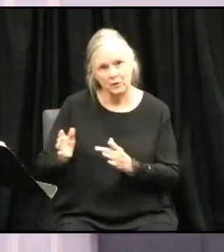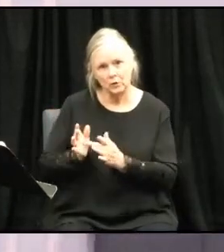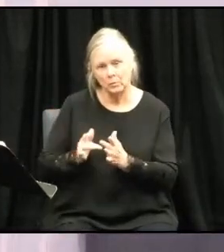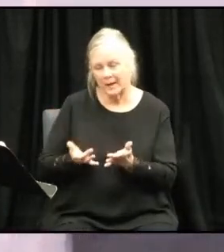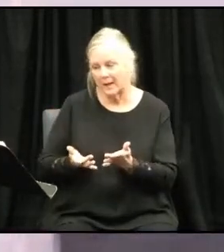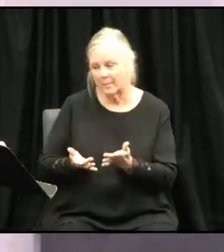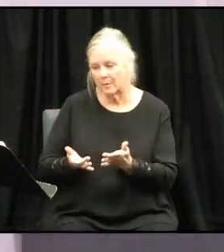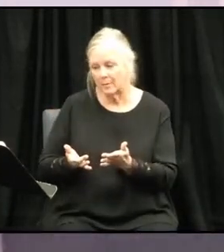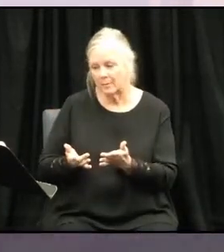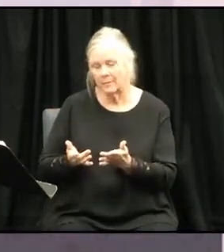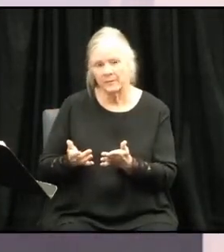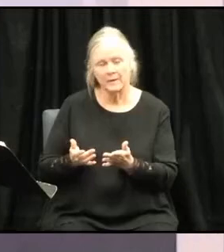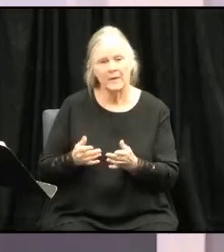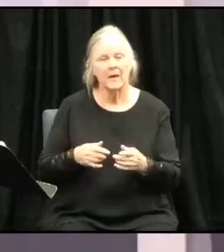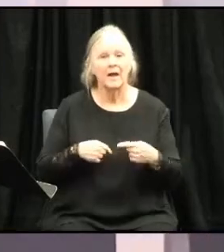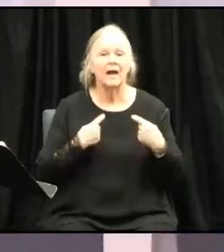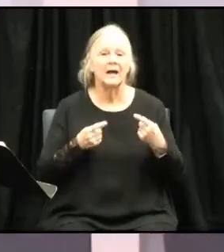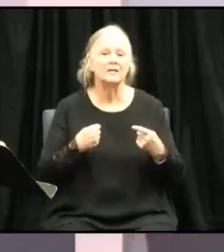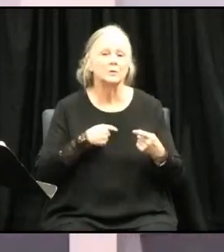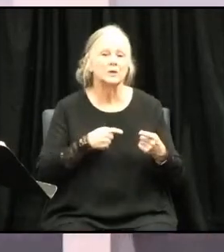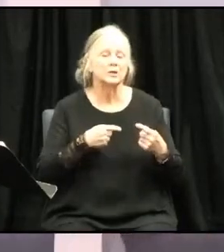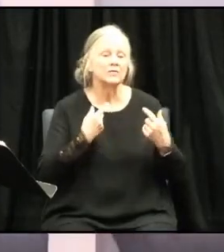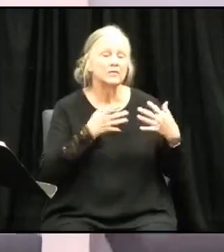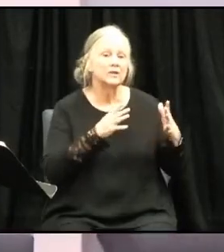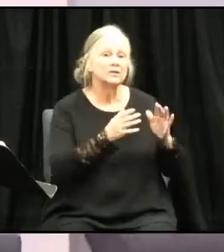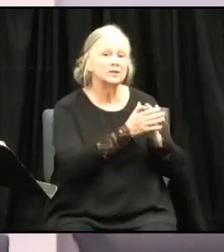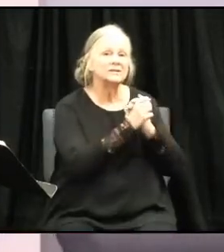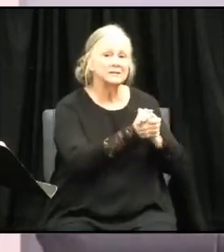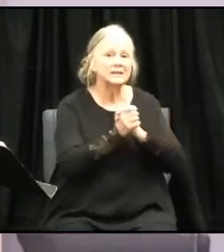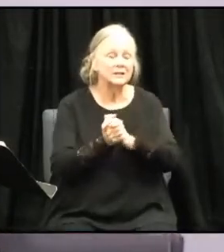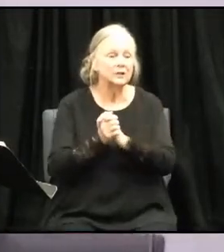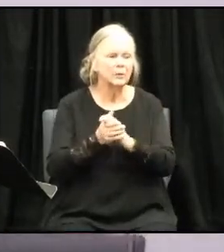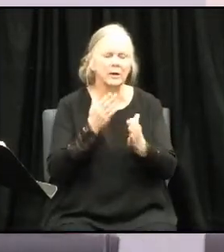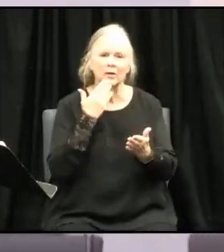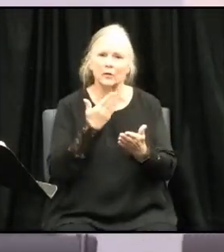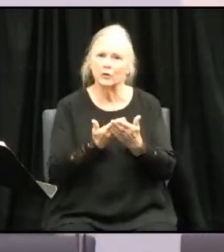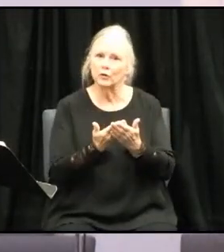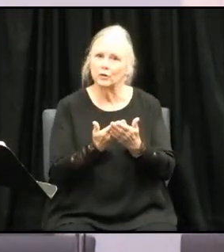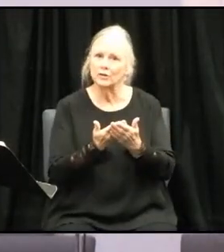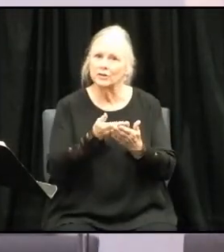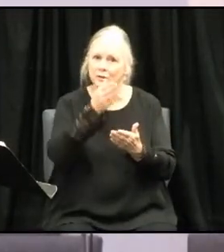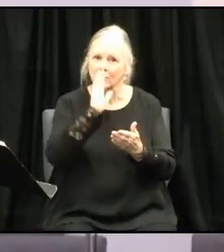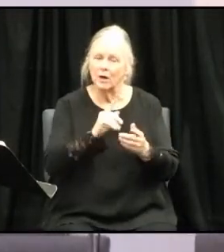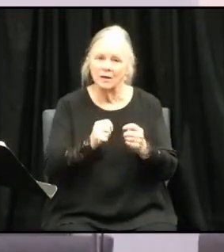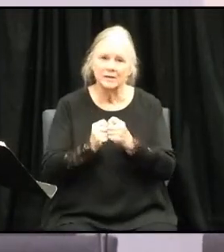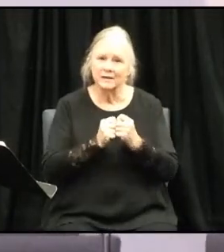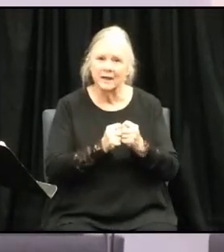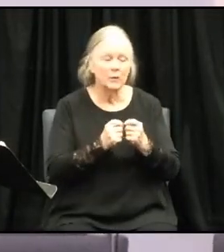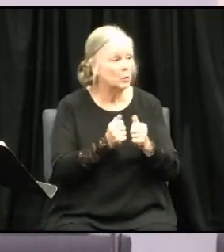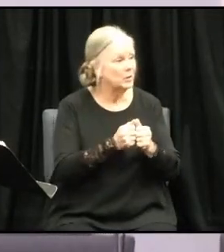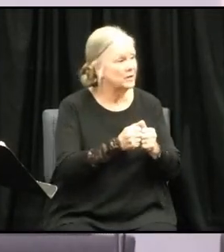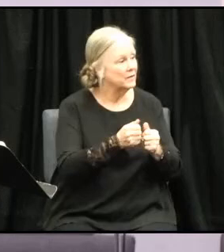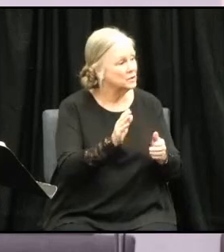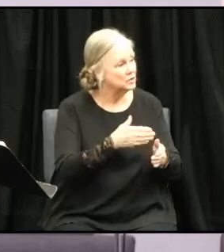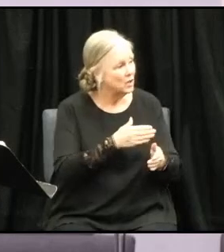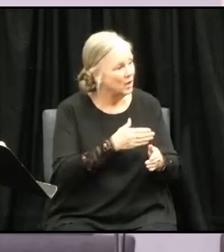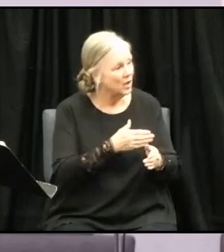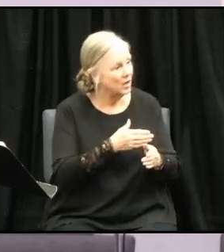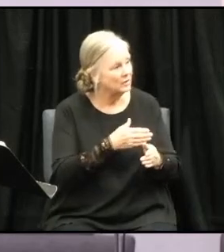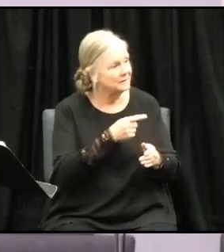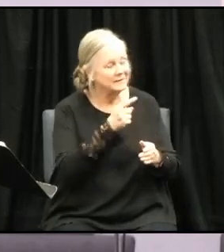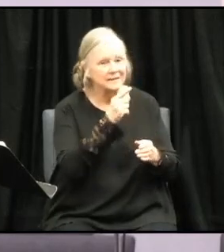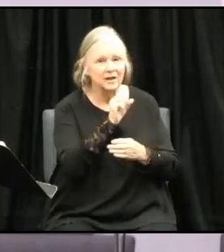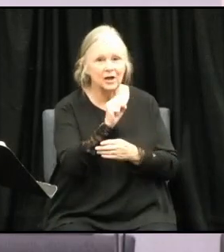we just celebrated the goodness of God together through song with Sherry, and just as I was exhorting coming up